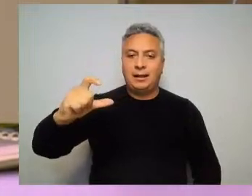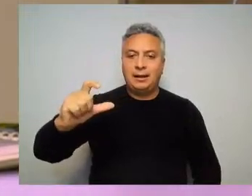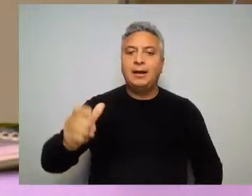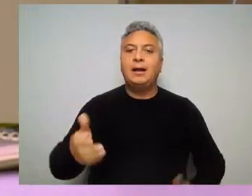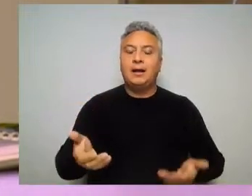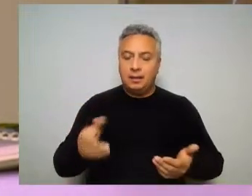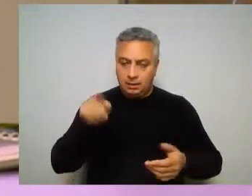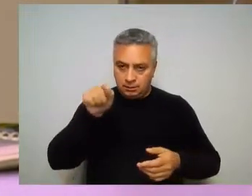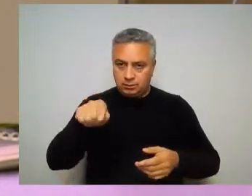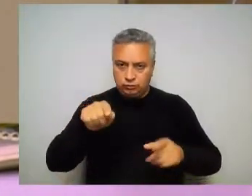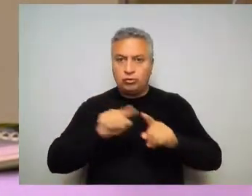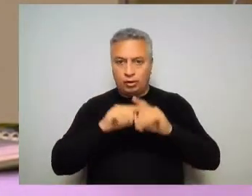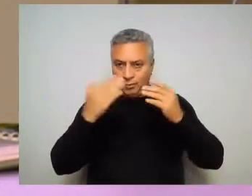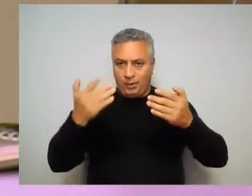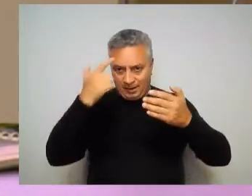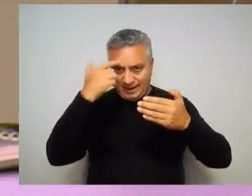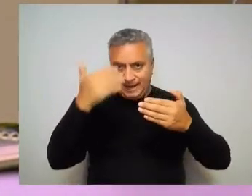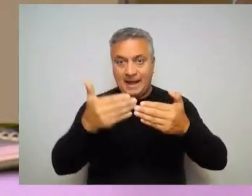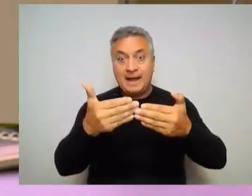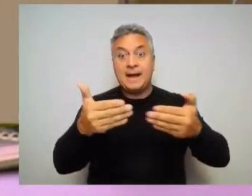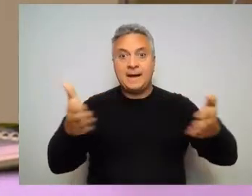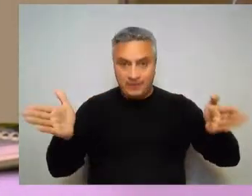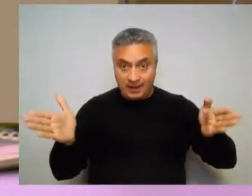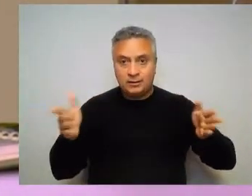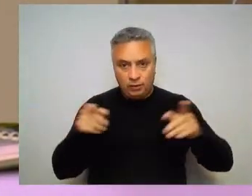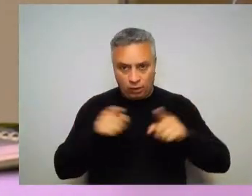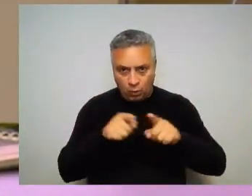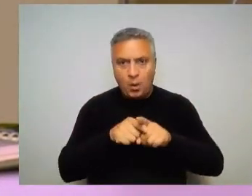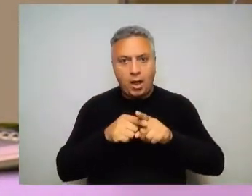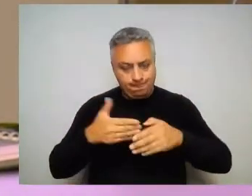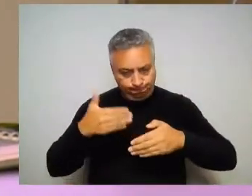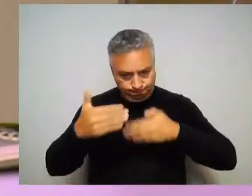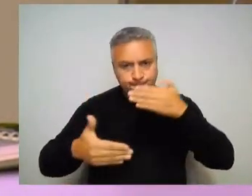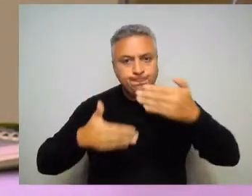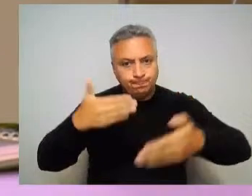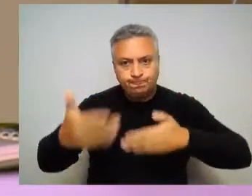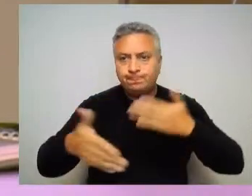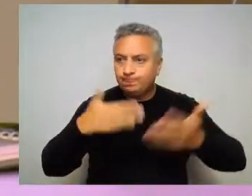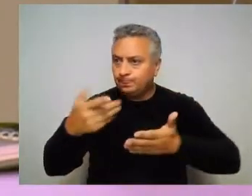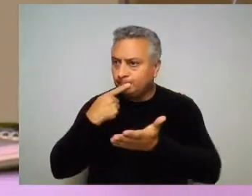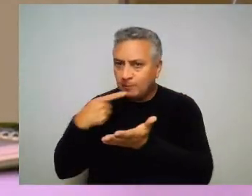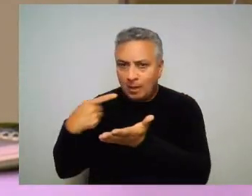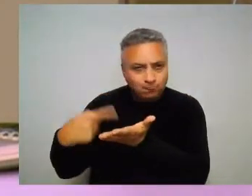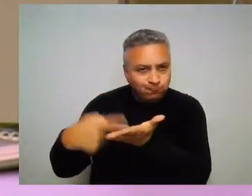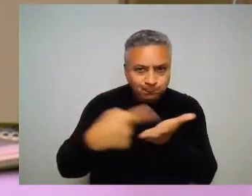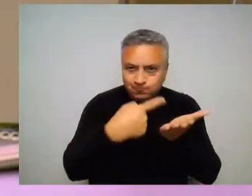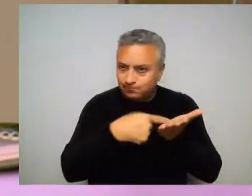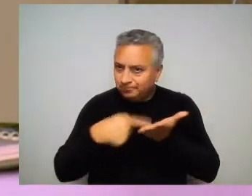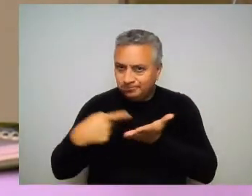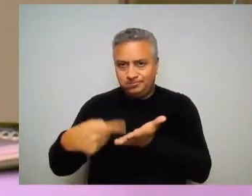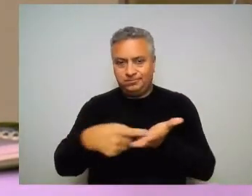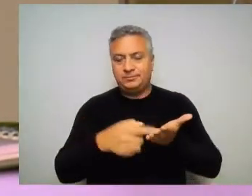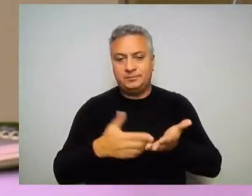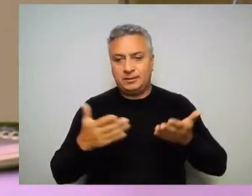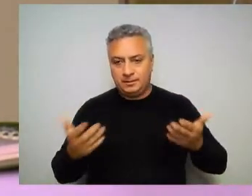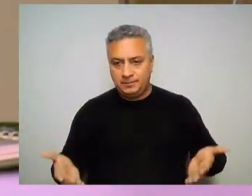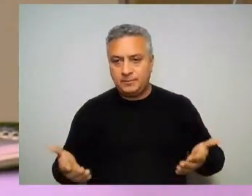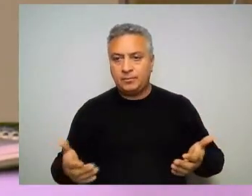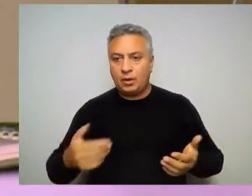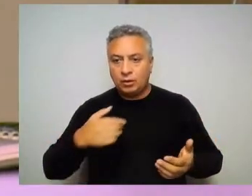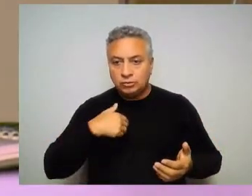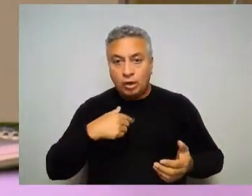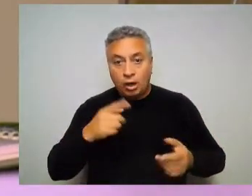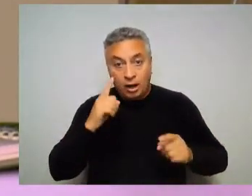which I hope will be attended by all of you. And we hope that we can continue with this broad and not simple